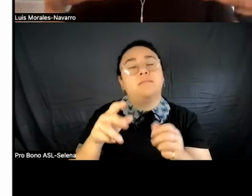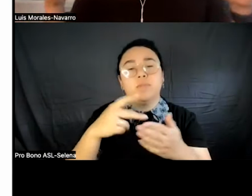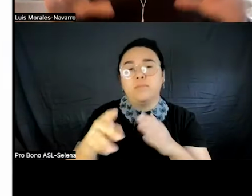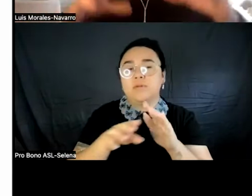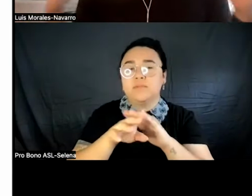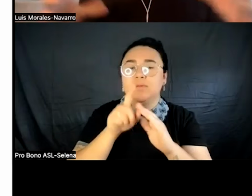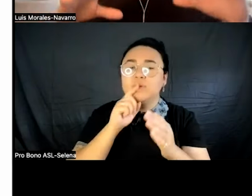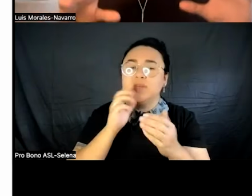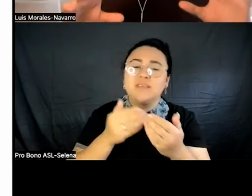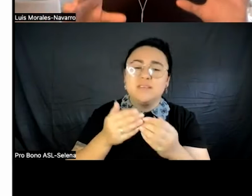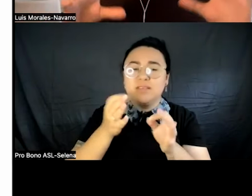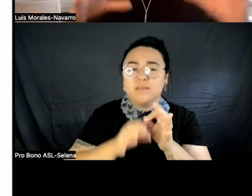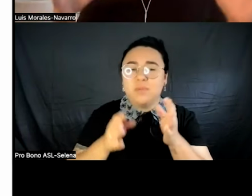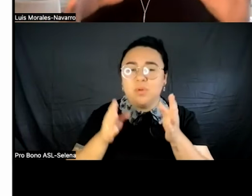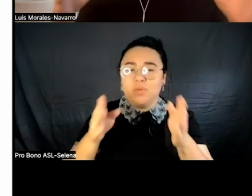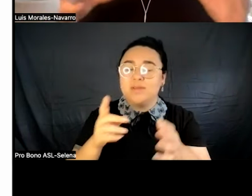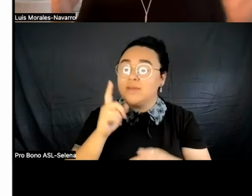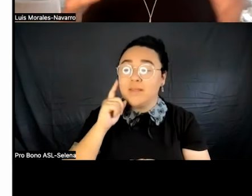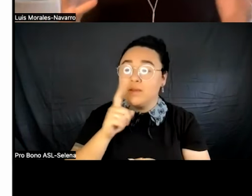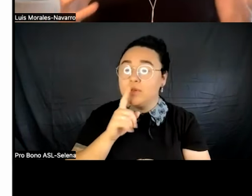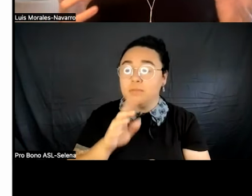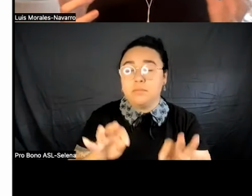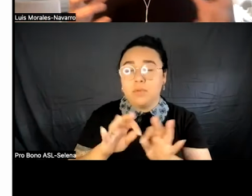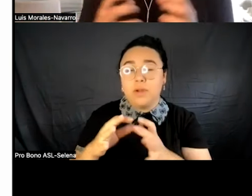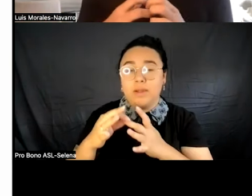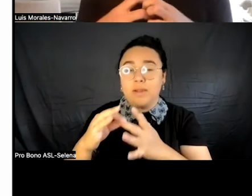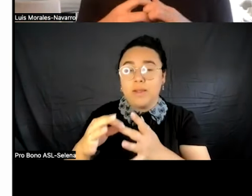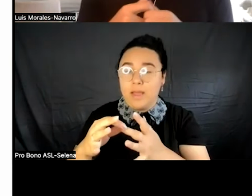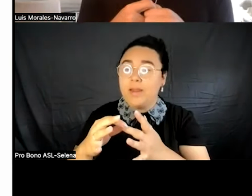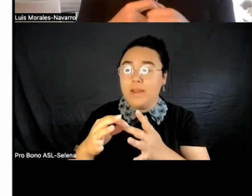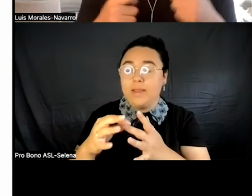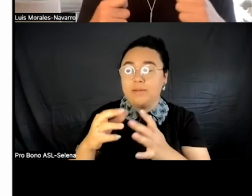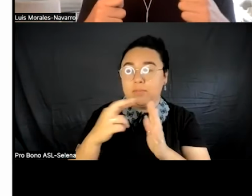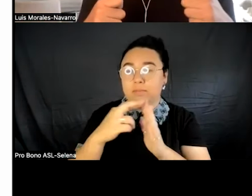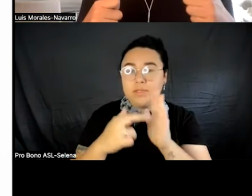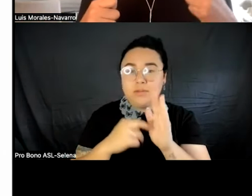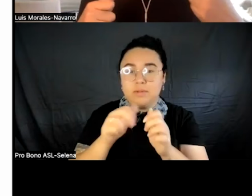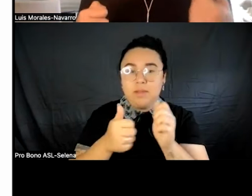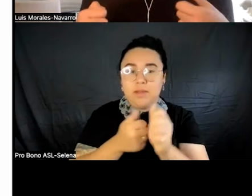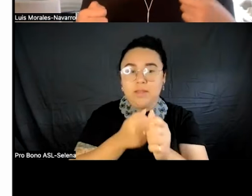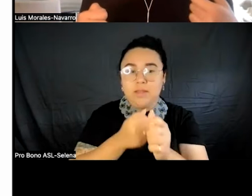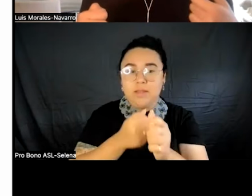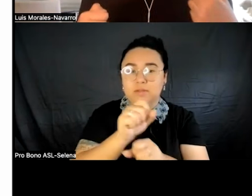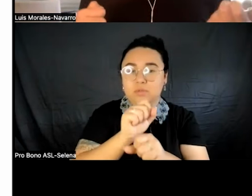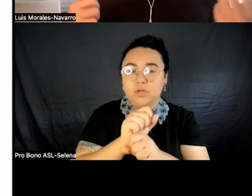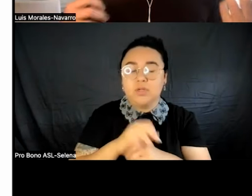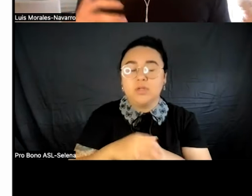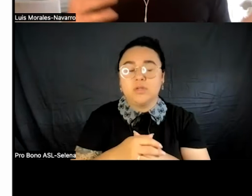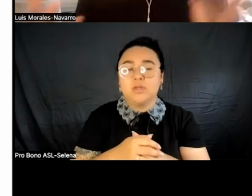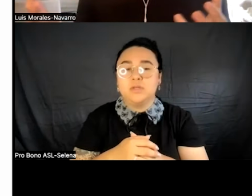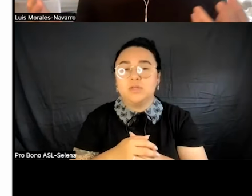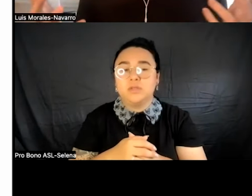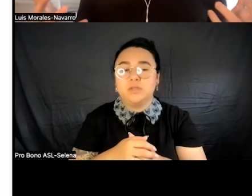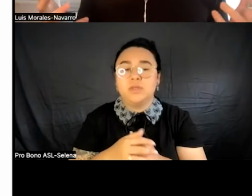And in guiding, I think a guiding principle behind this work is one of the principles of the Web Content